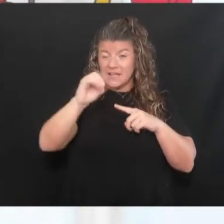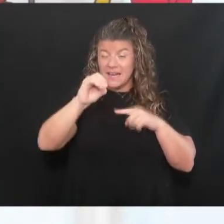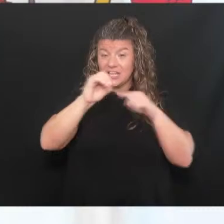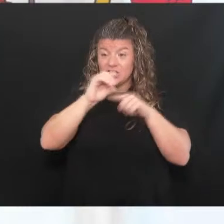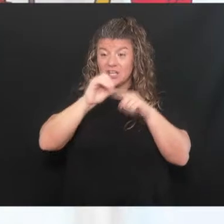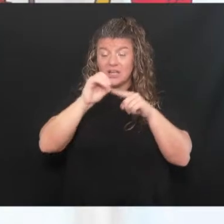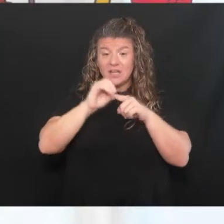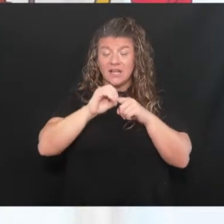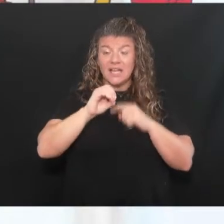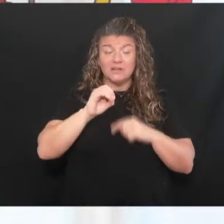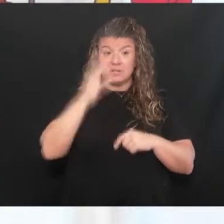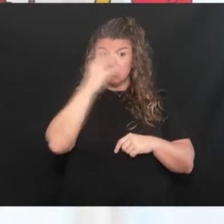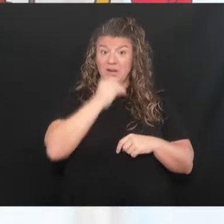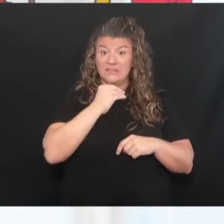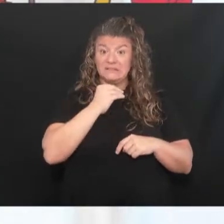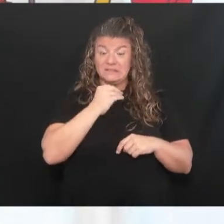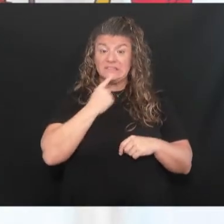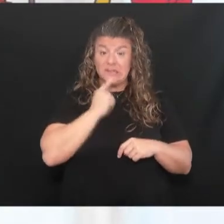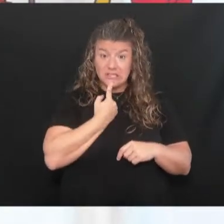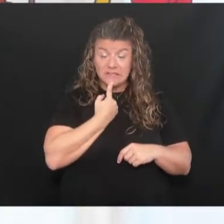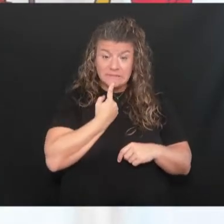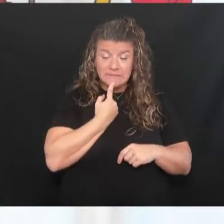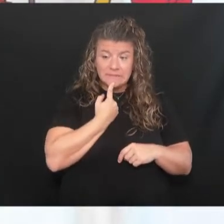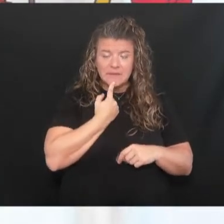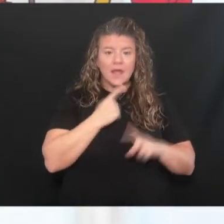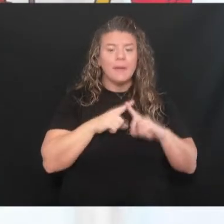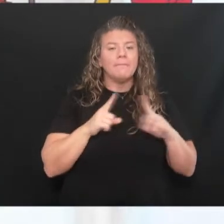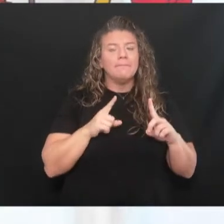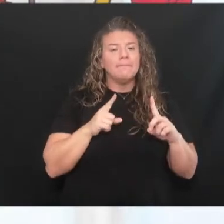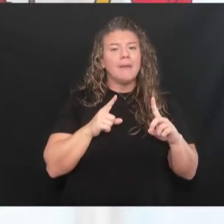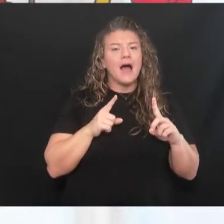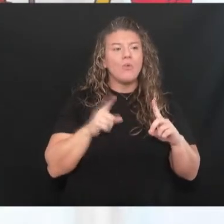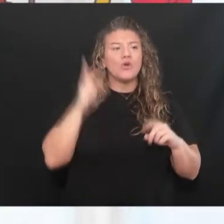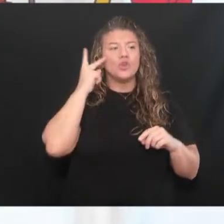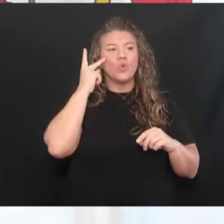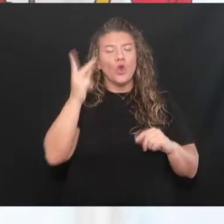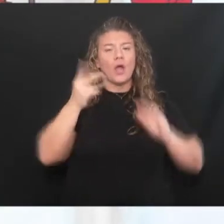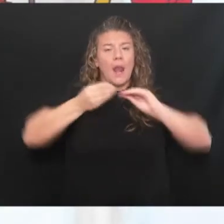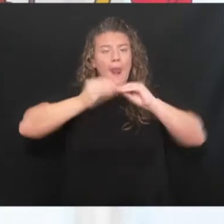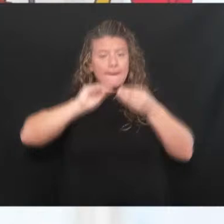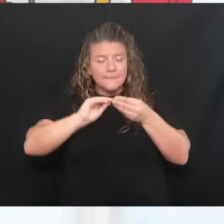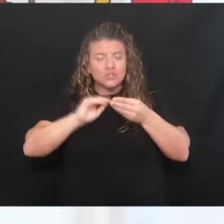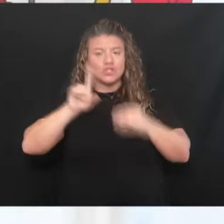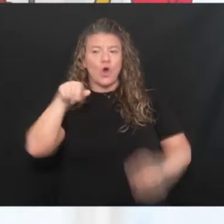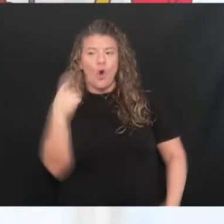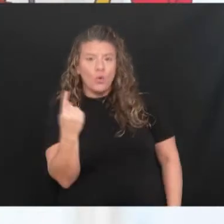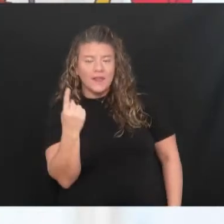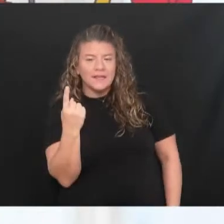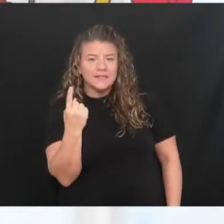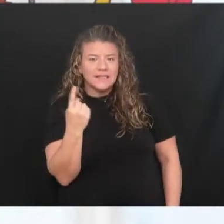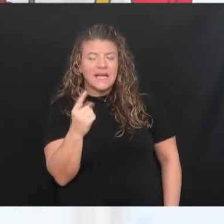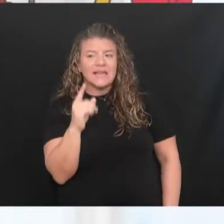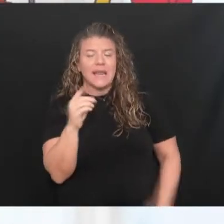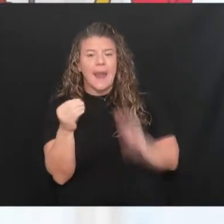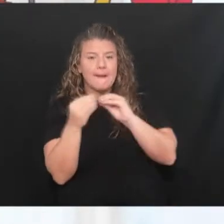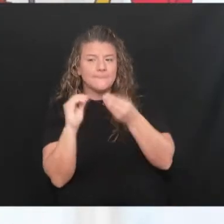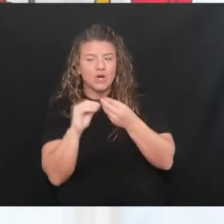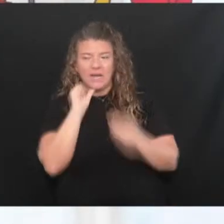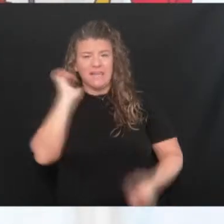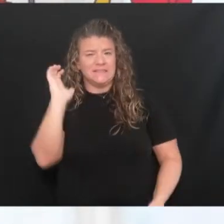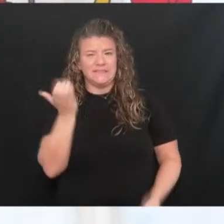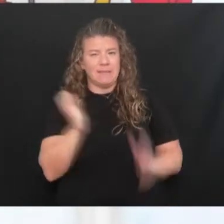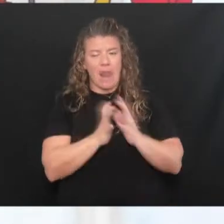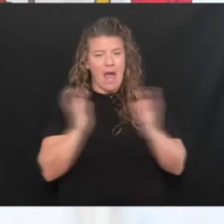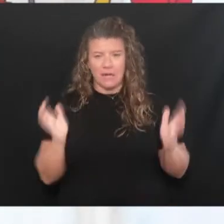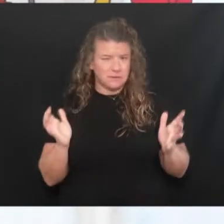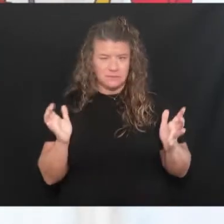it was pretty significant. But on a purely number basis, or a singular number, it didn't seem like much, did